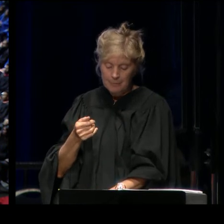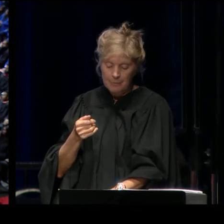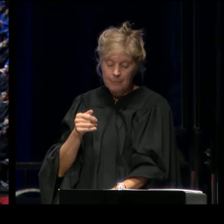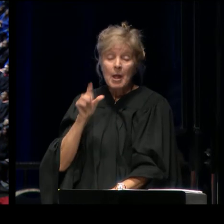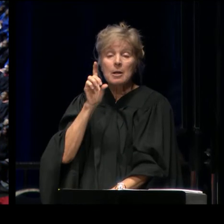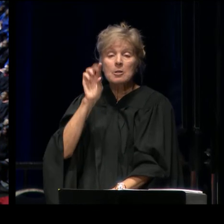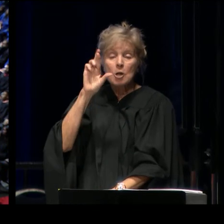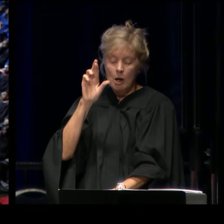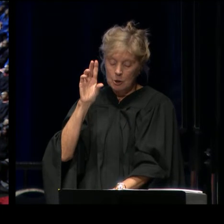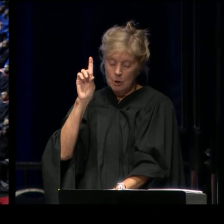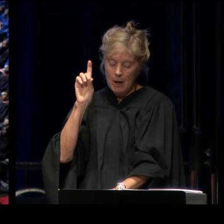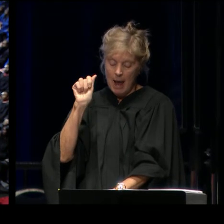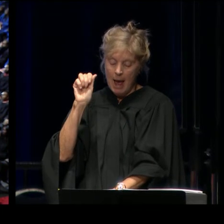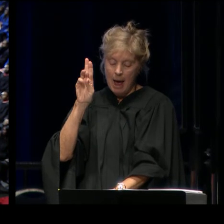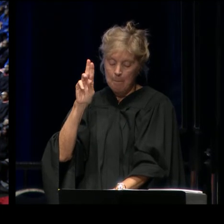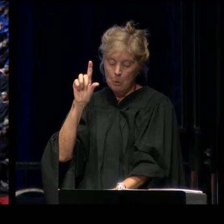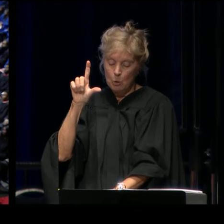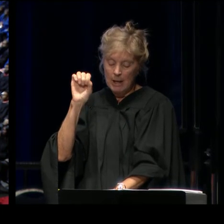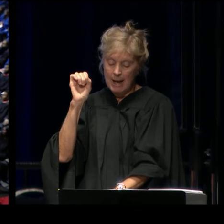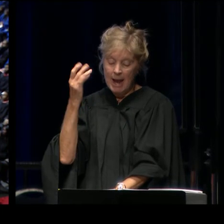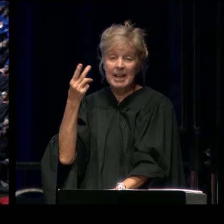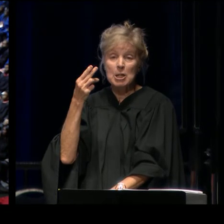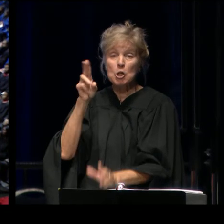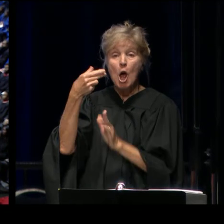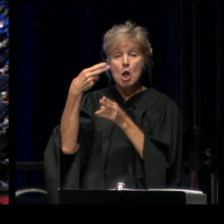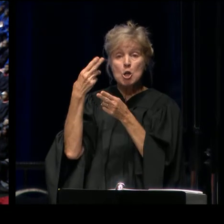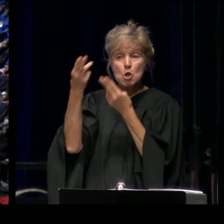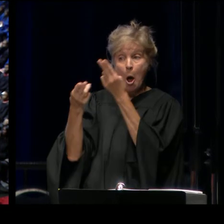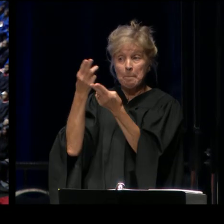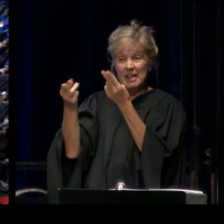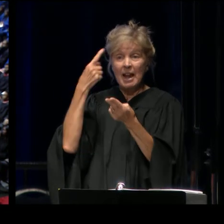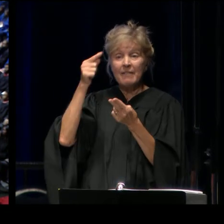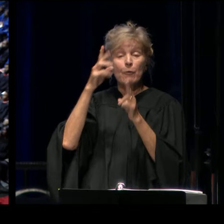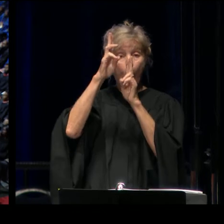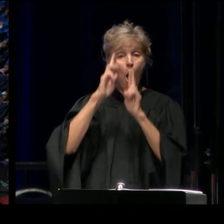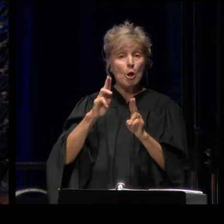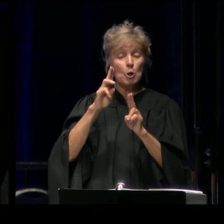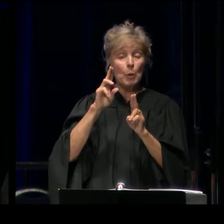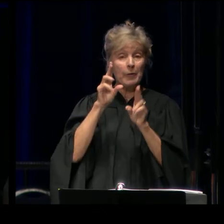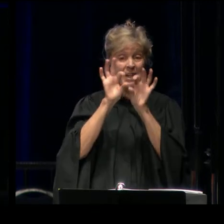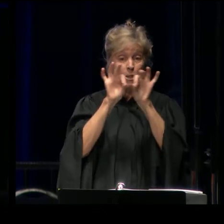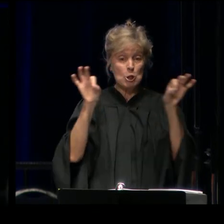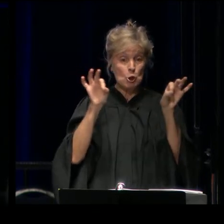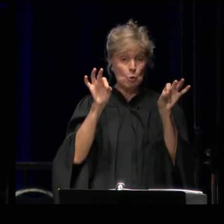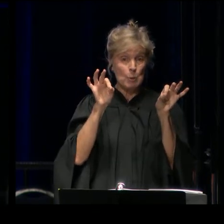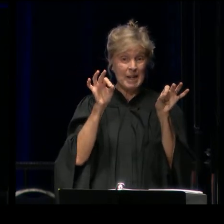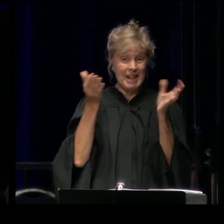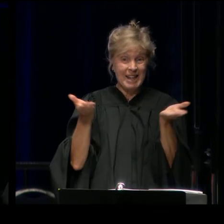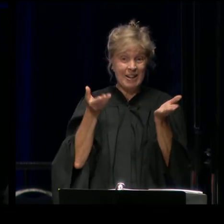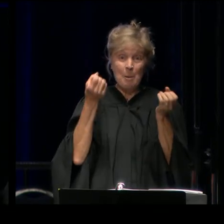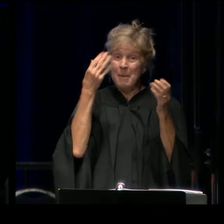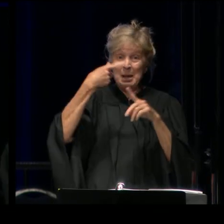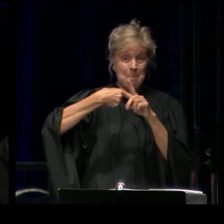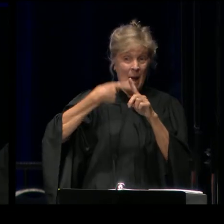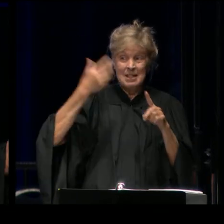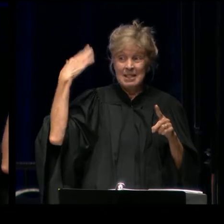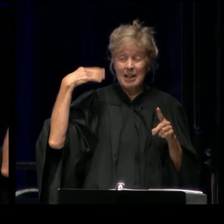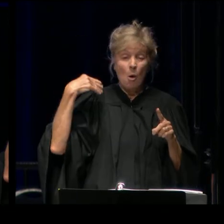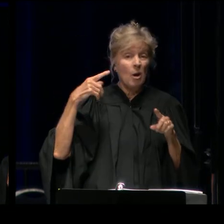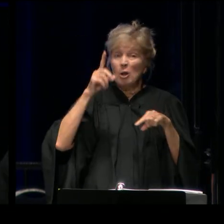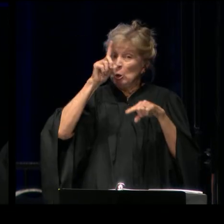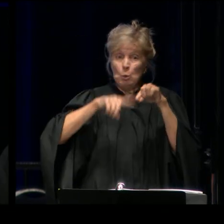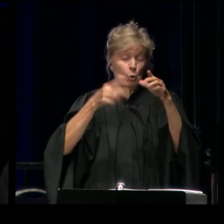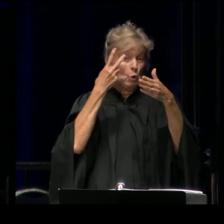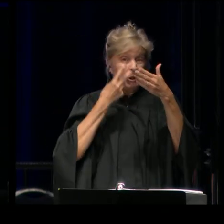When Dr. Abolaesh was nominated for an honorary degree here many months ago, no one could have foreseen